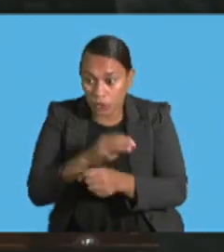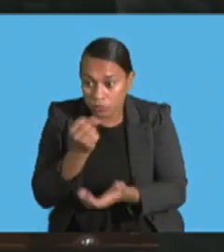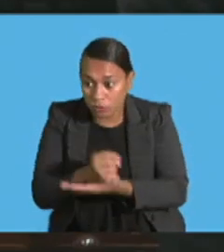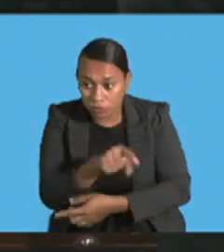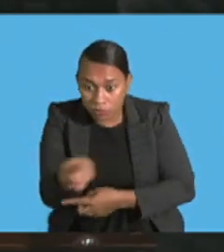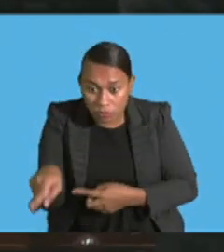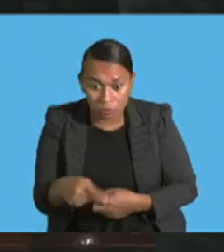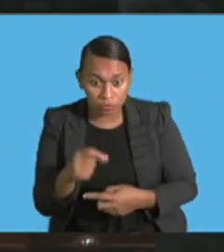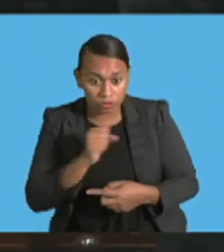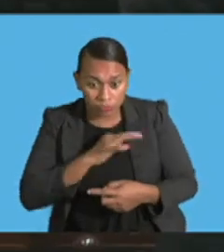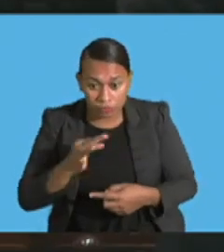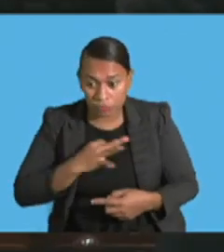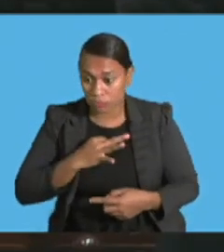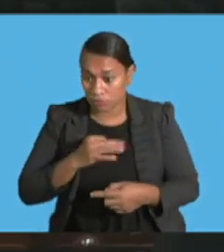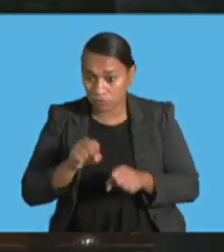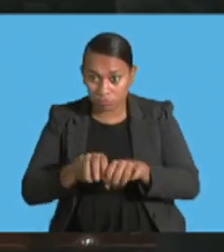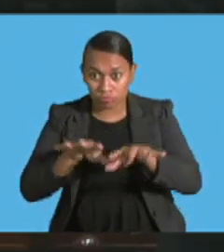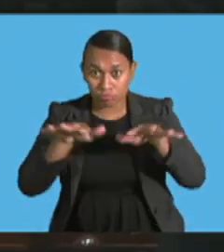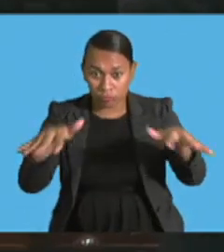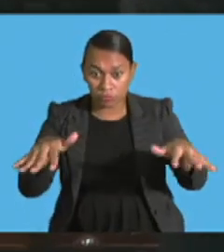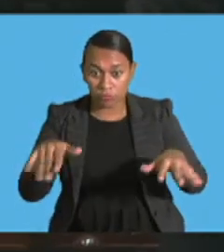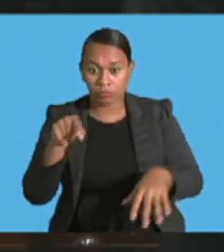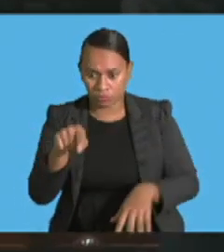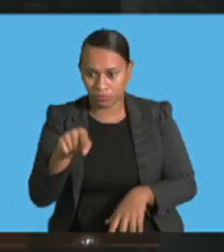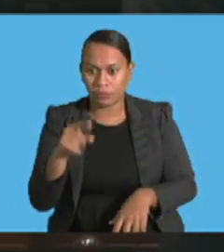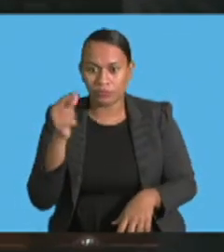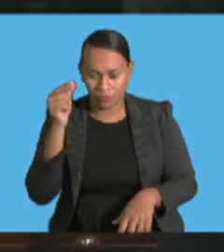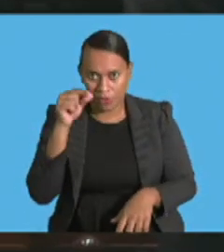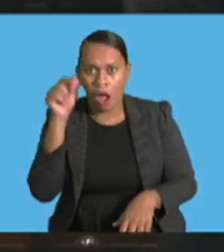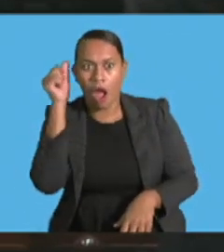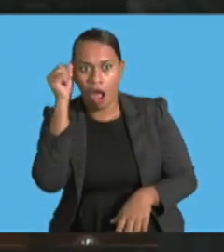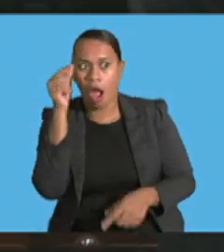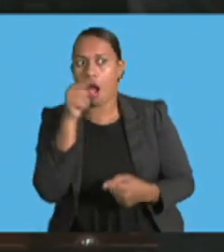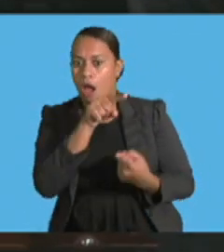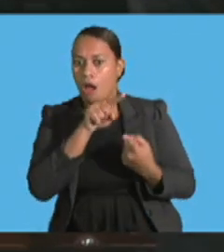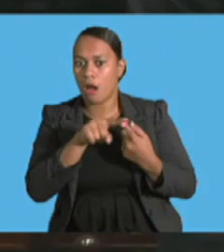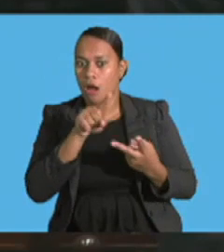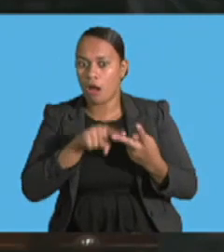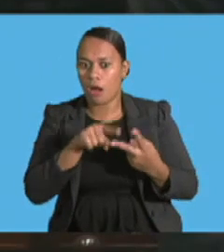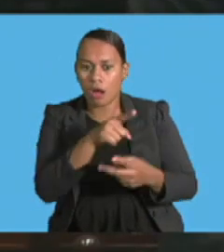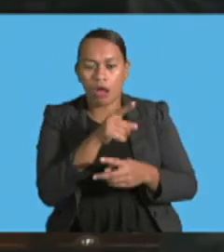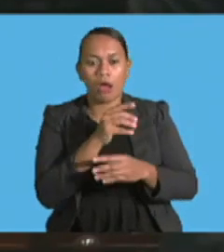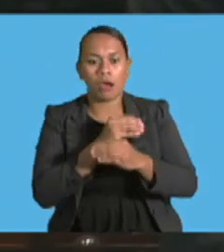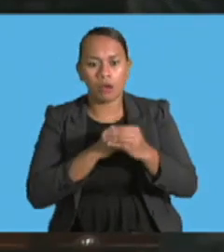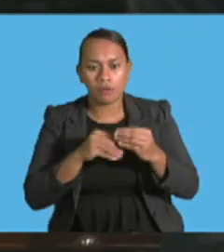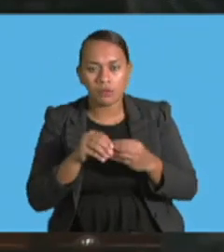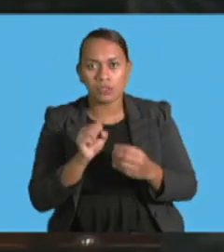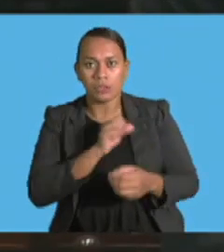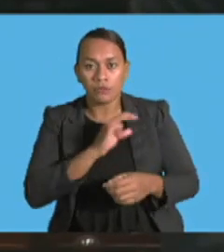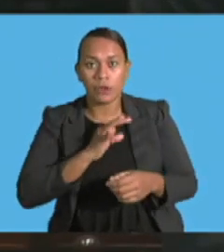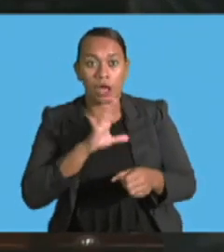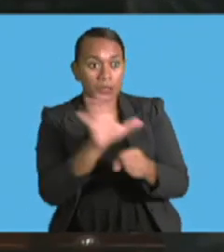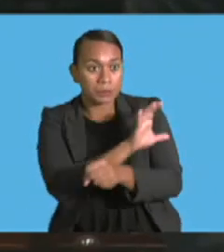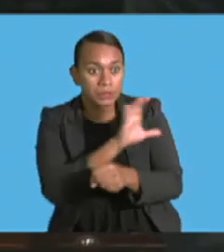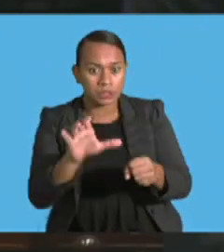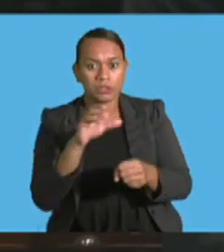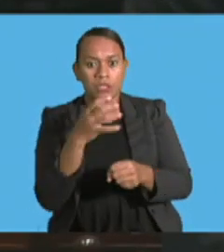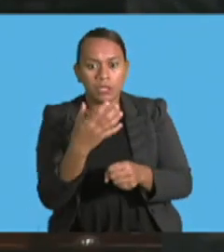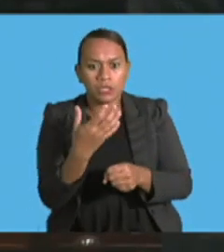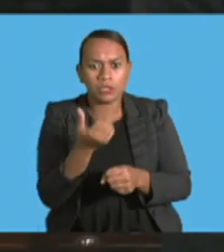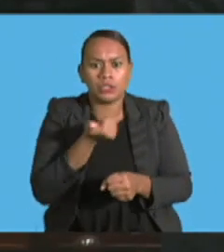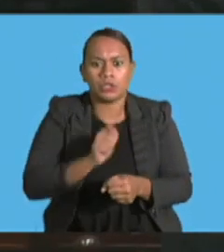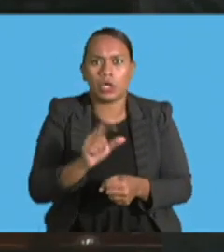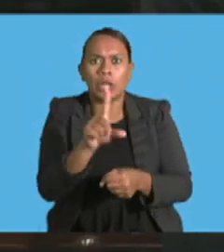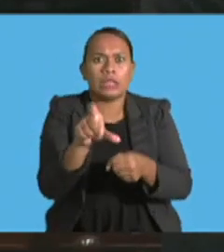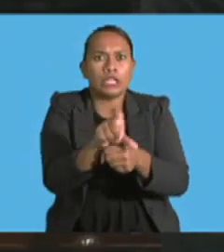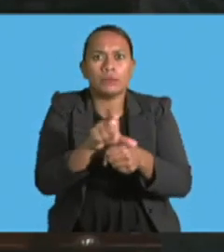agencies are well trained, have the capacity to deal with ozone depleting substance gases and its replacement alternative.